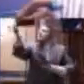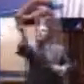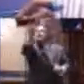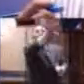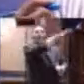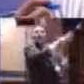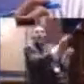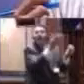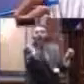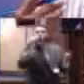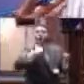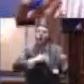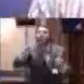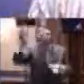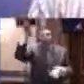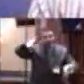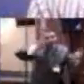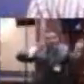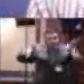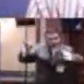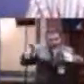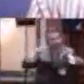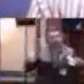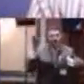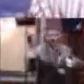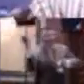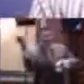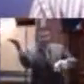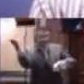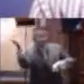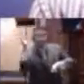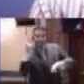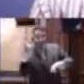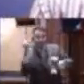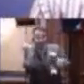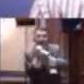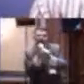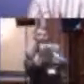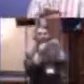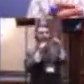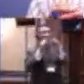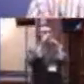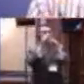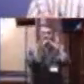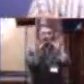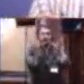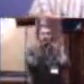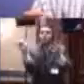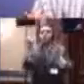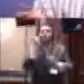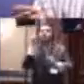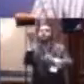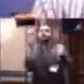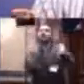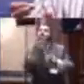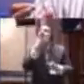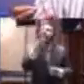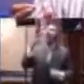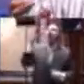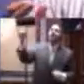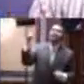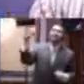serve the objectives or the goals or the interests of the regime. Why did this happen? It happened